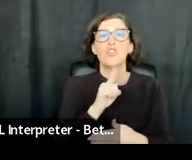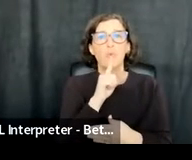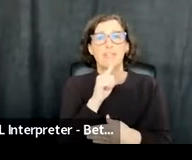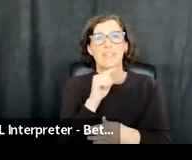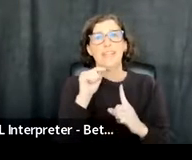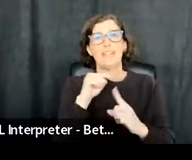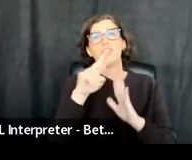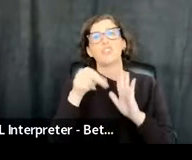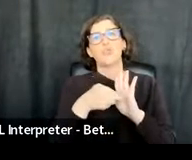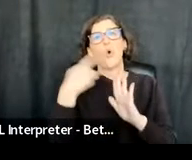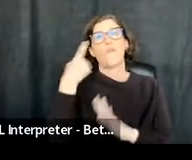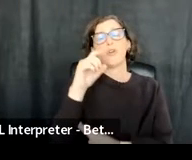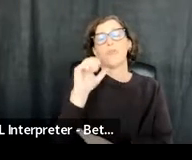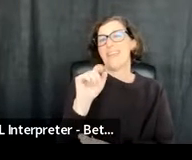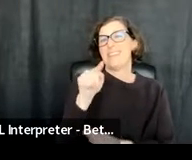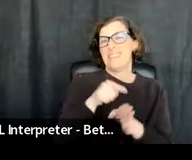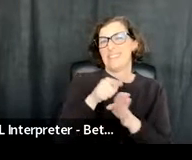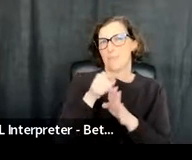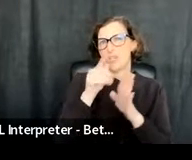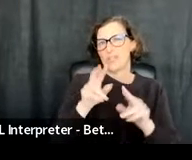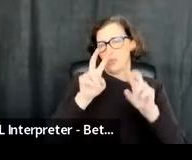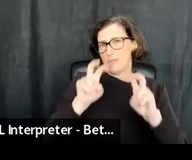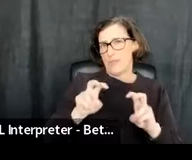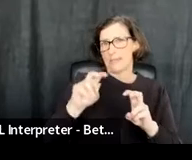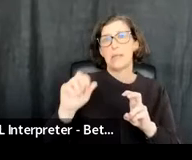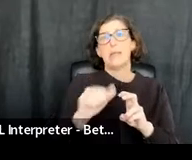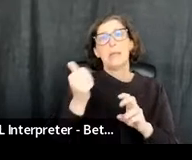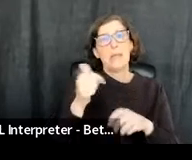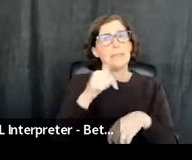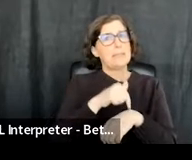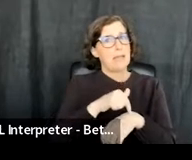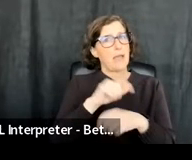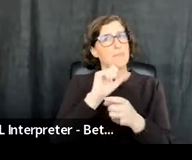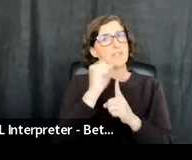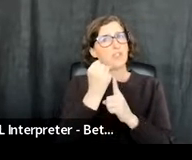the AT specialist to assess any of these, anytime situations change.